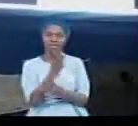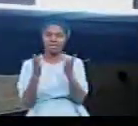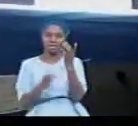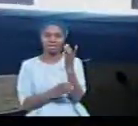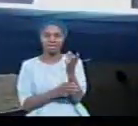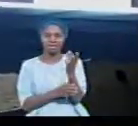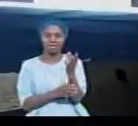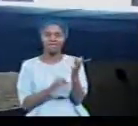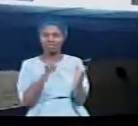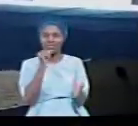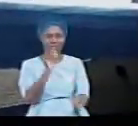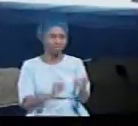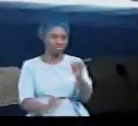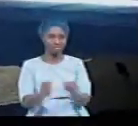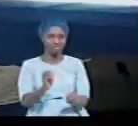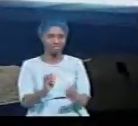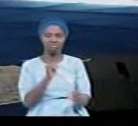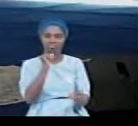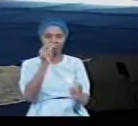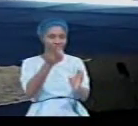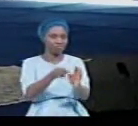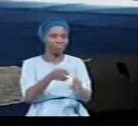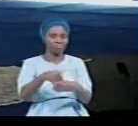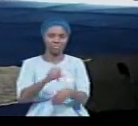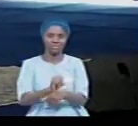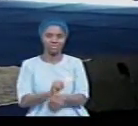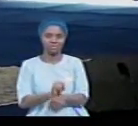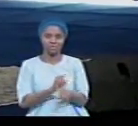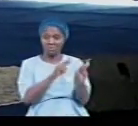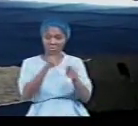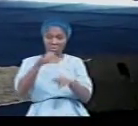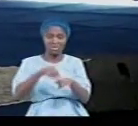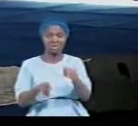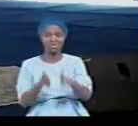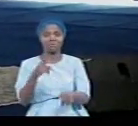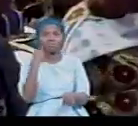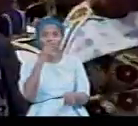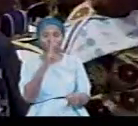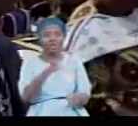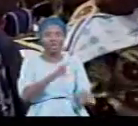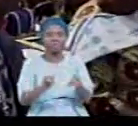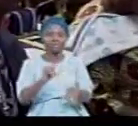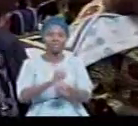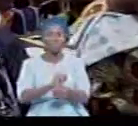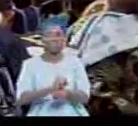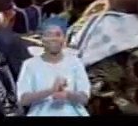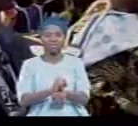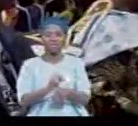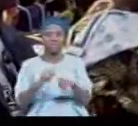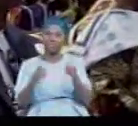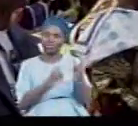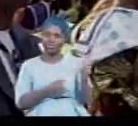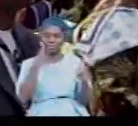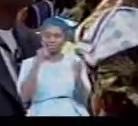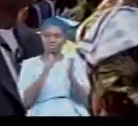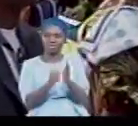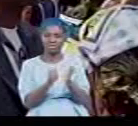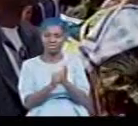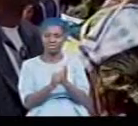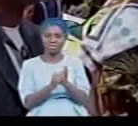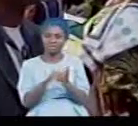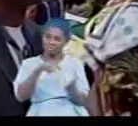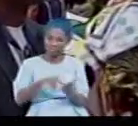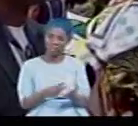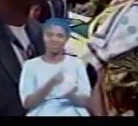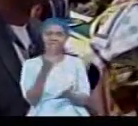the race. The Lord said, relax. Don't fold your hand. Don't close your eyes. Think of the